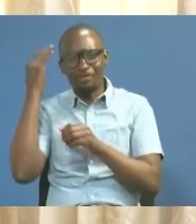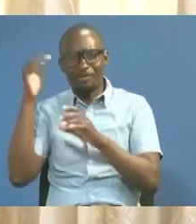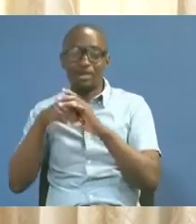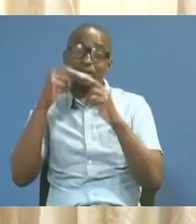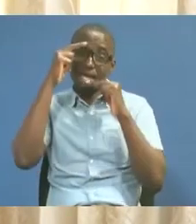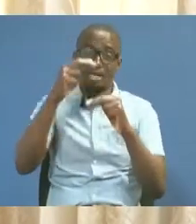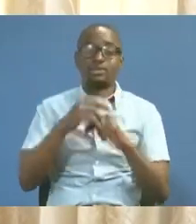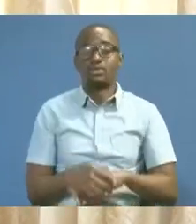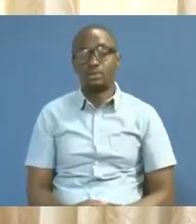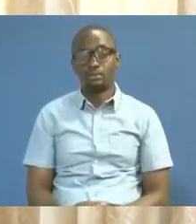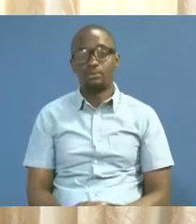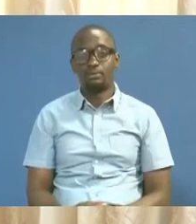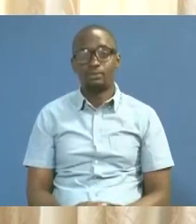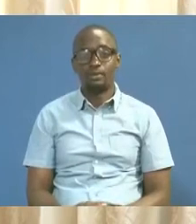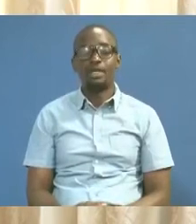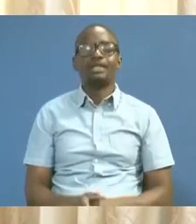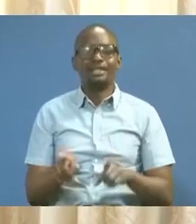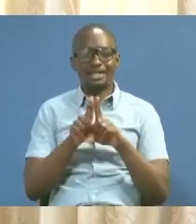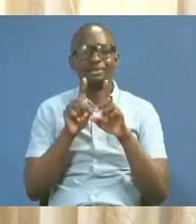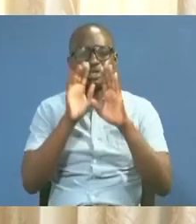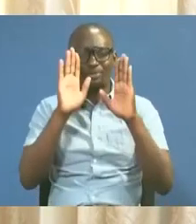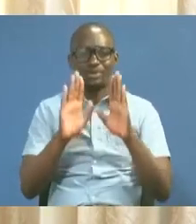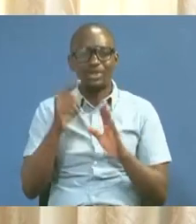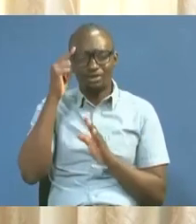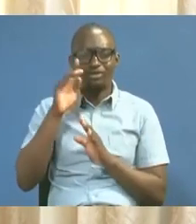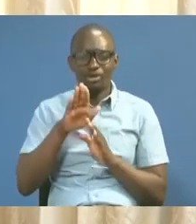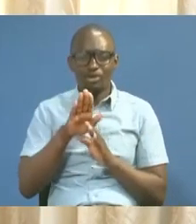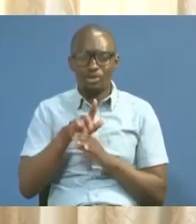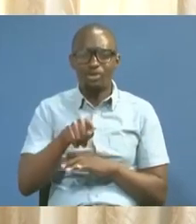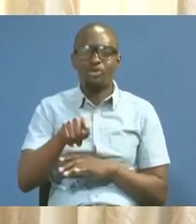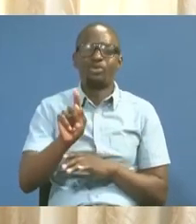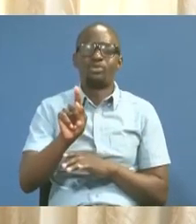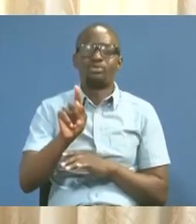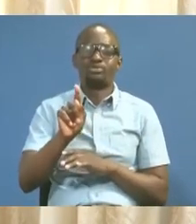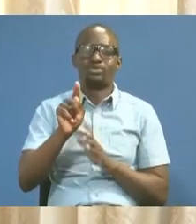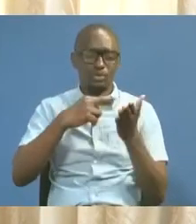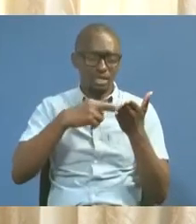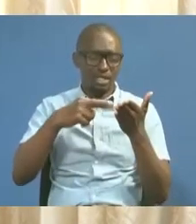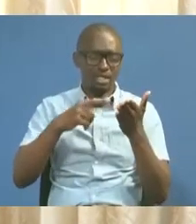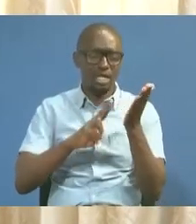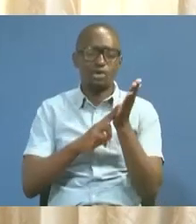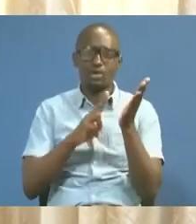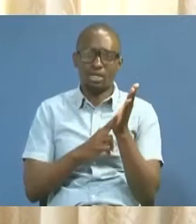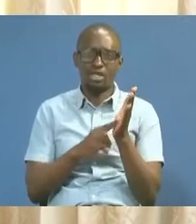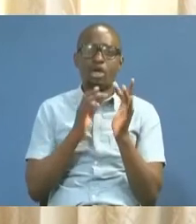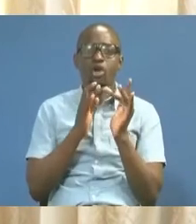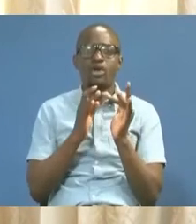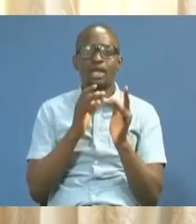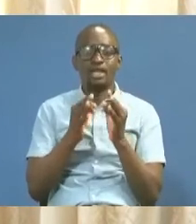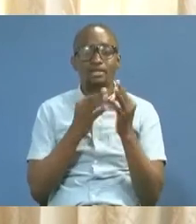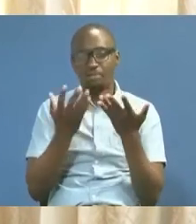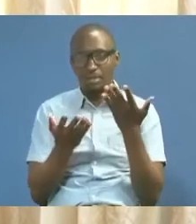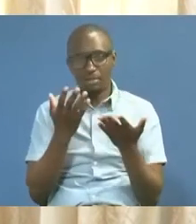high school. It's also important for you to register units online. And if for one reason or